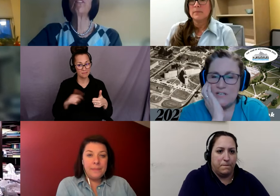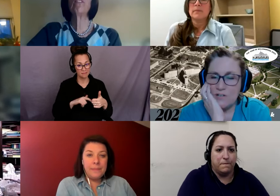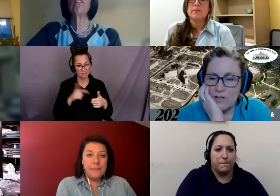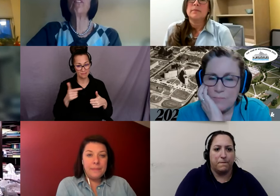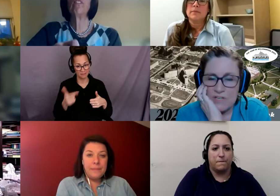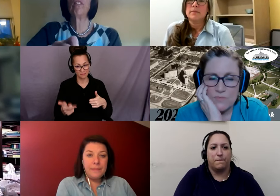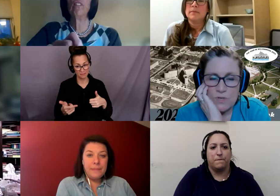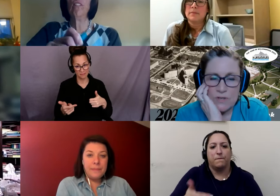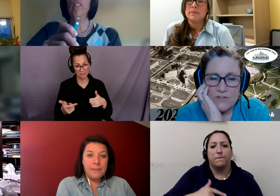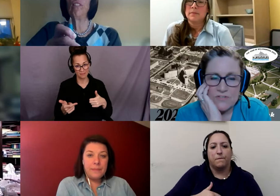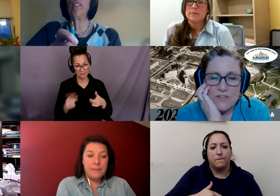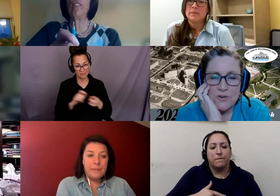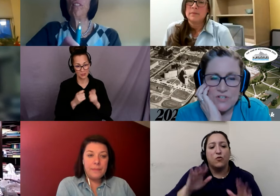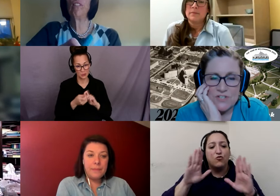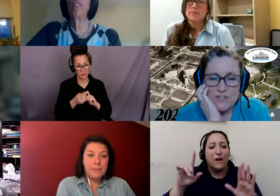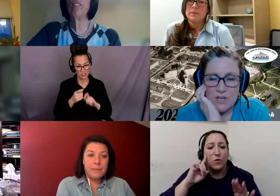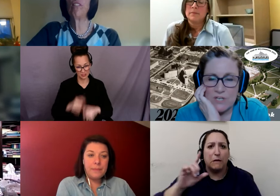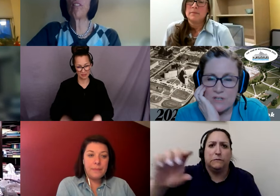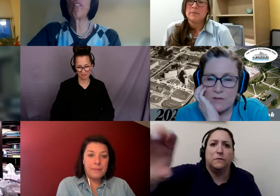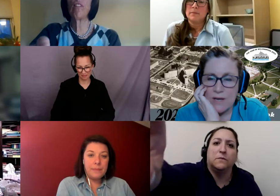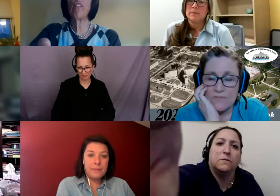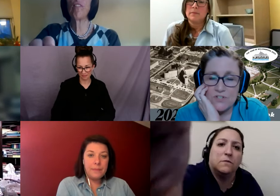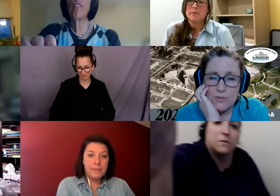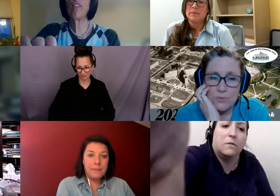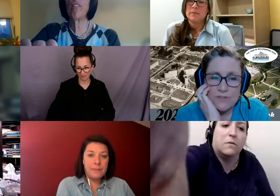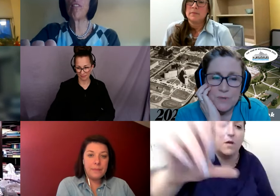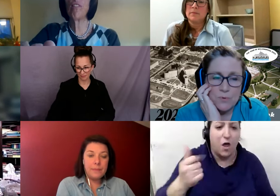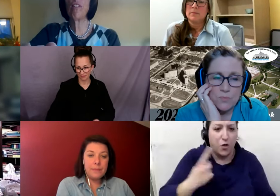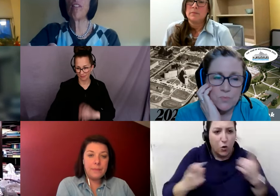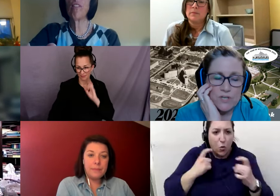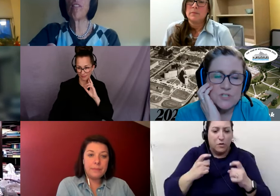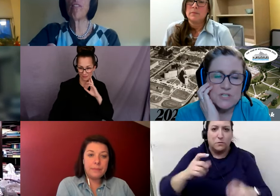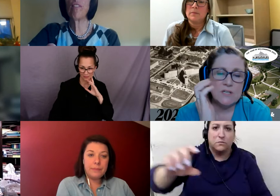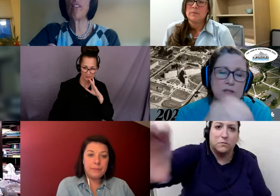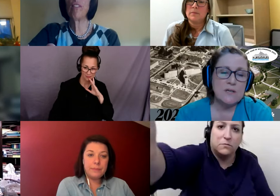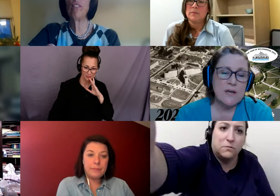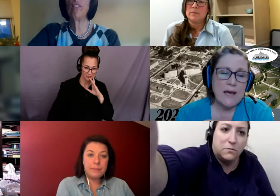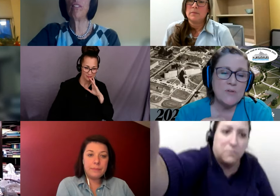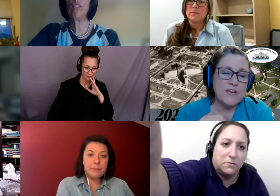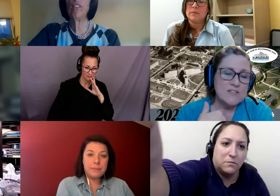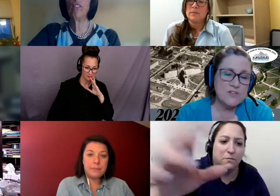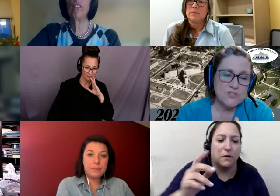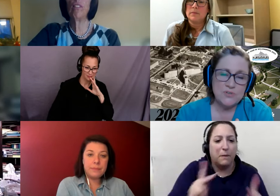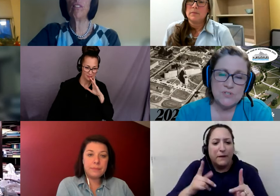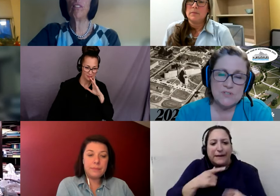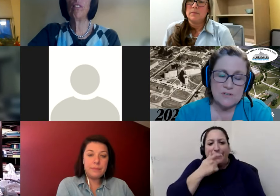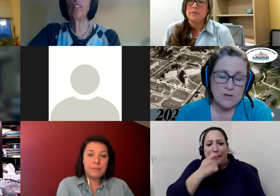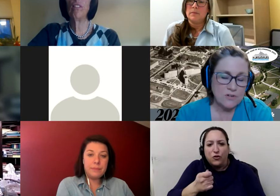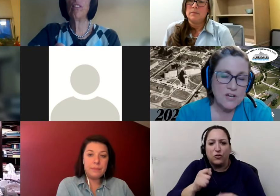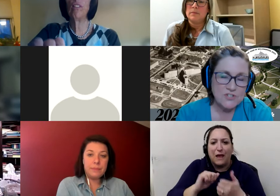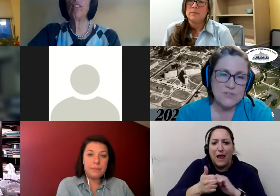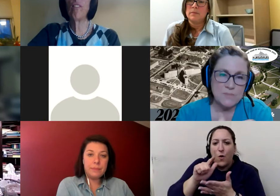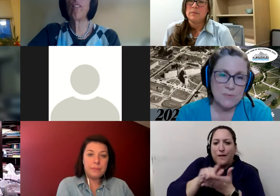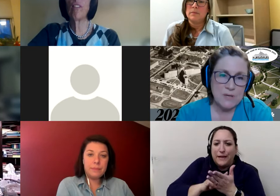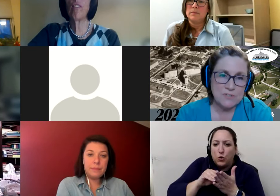That's great to hear, because the other questions that are coming in have to do with people interested in how they as legal students